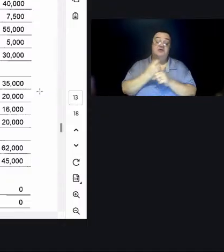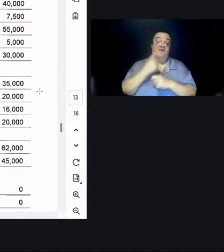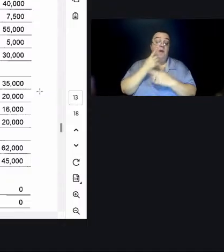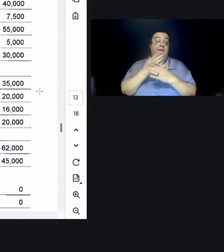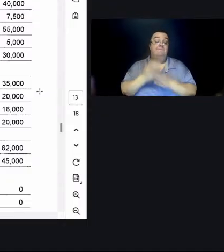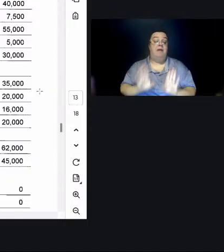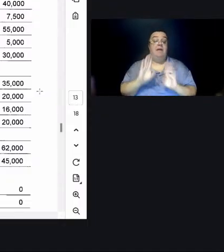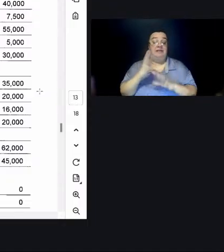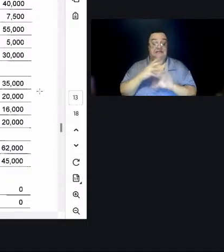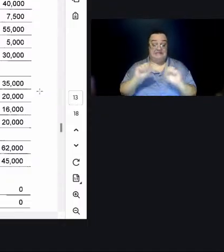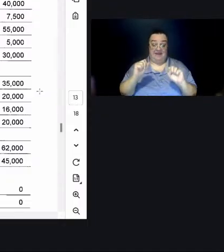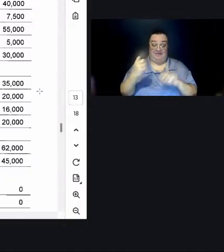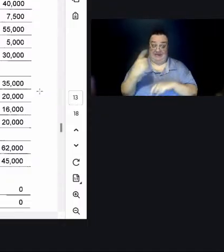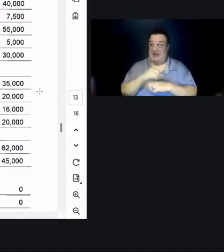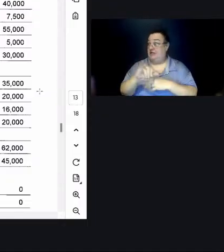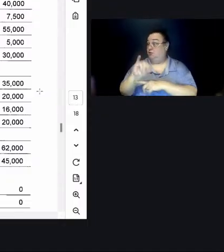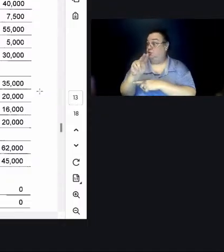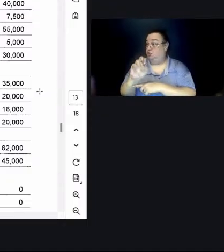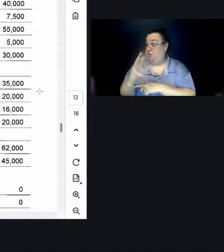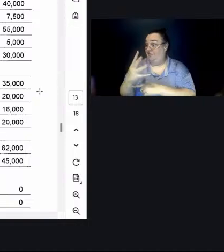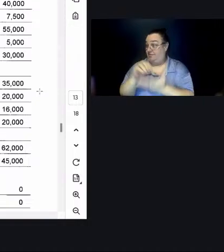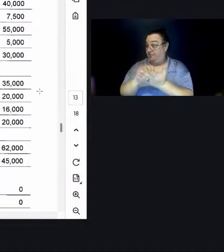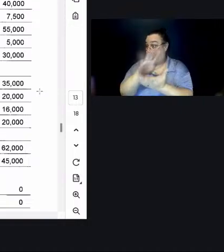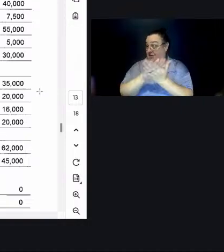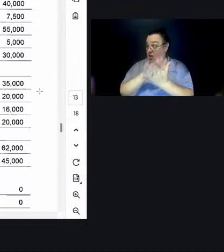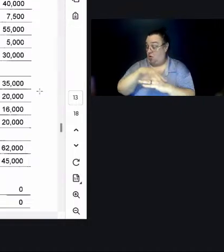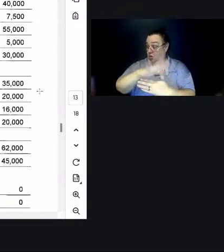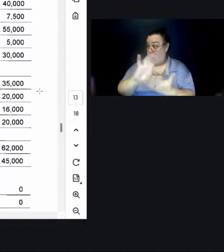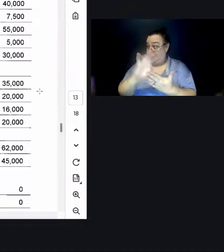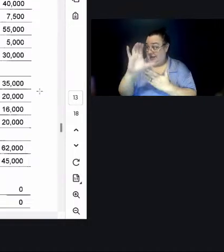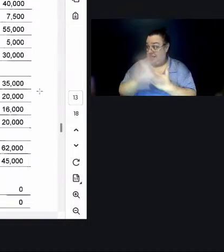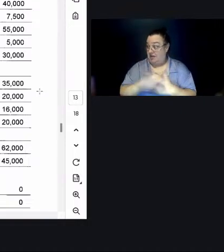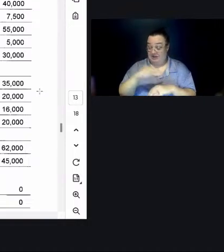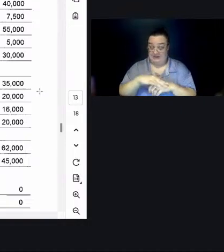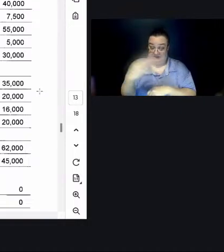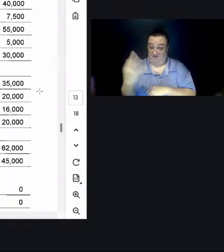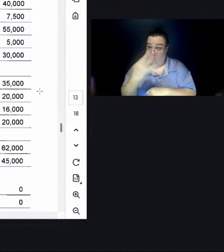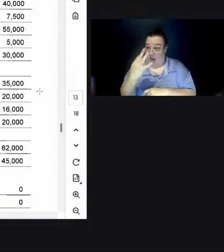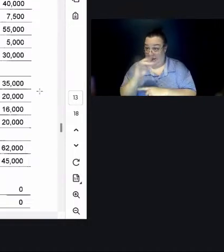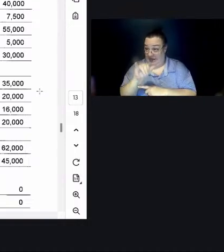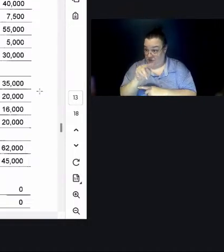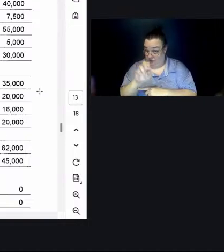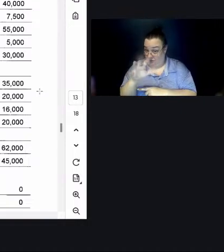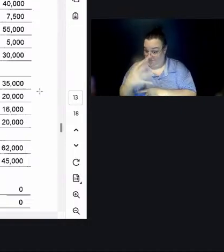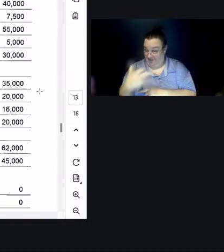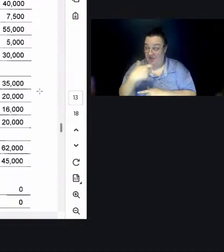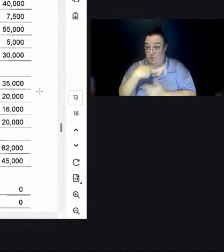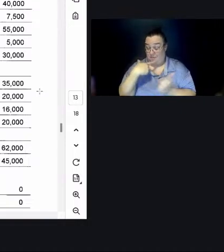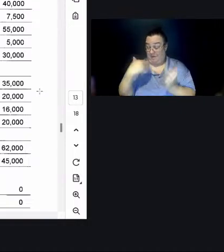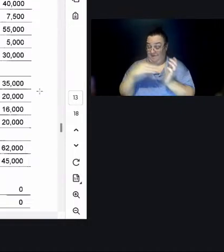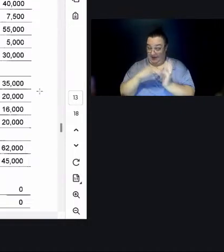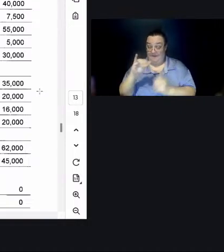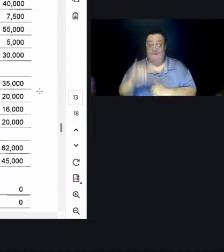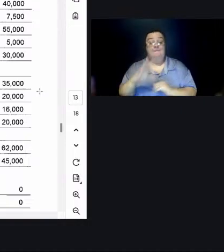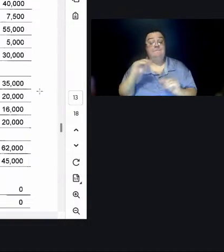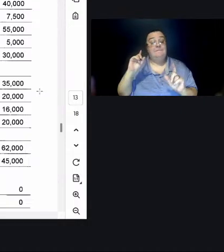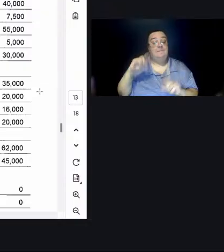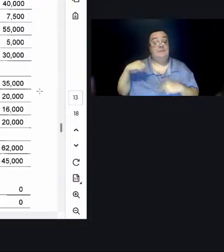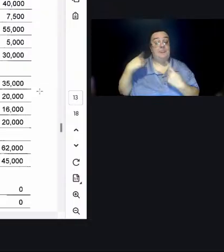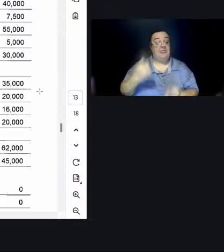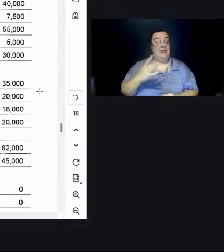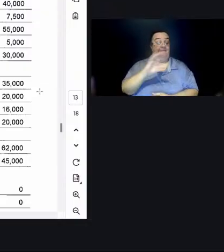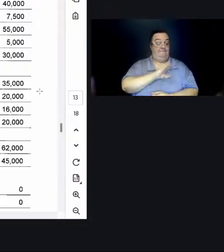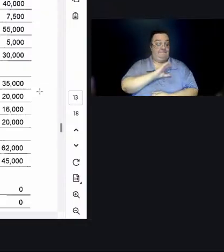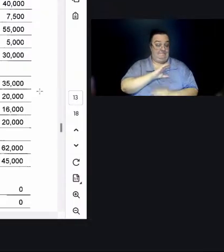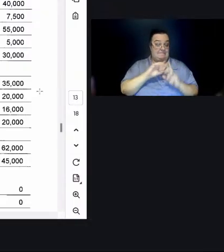is June the 5th, put that on your calendar, June the 5th, Friday, June the 5th, I'll say it one more time. And so far, the police department